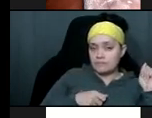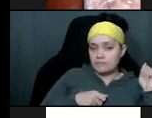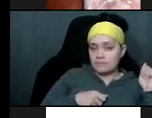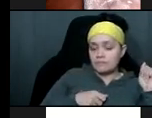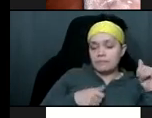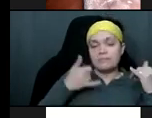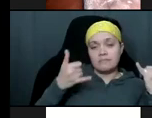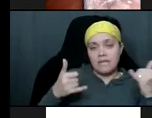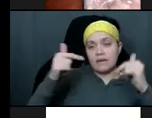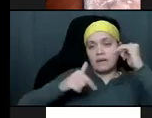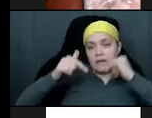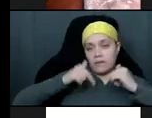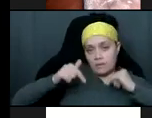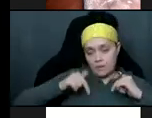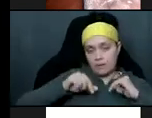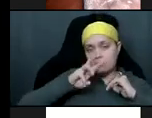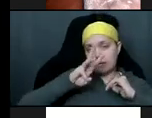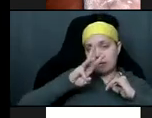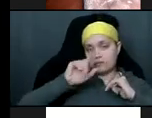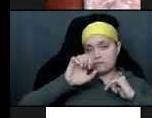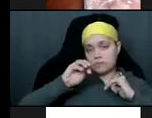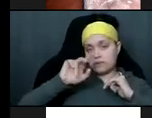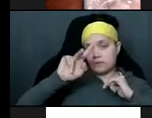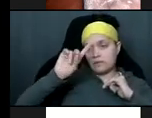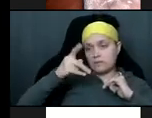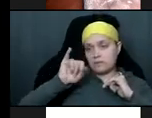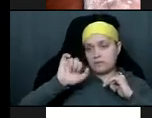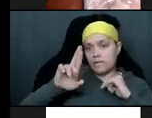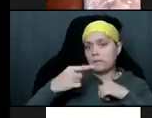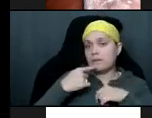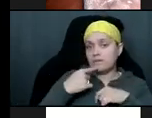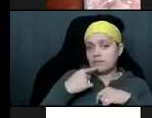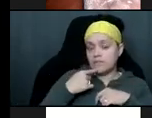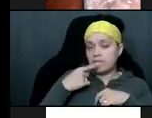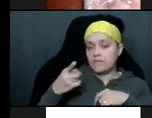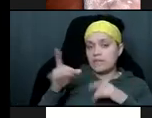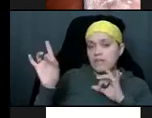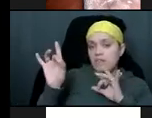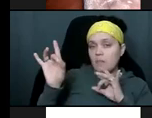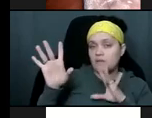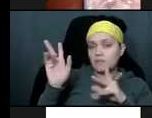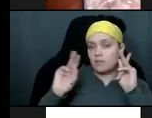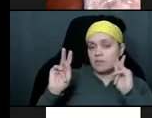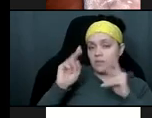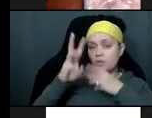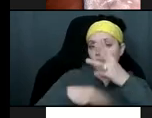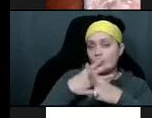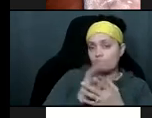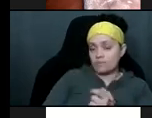Now I go back to what William Dampier said. They're the miserablest people in the world.